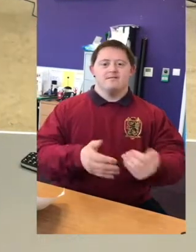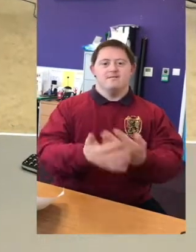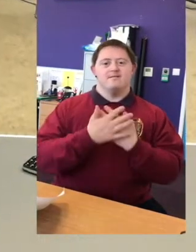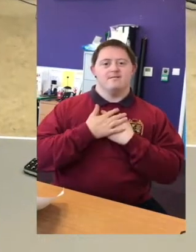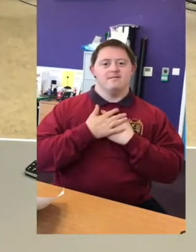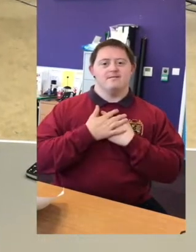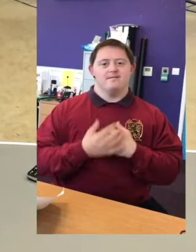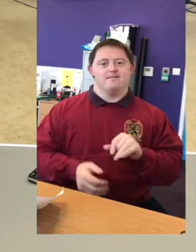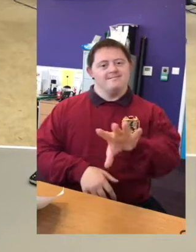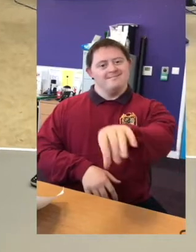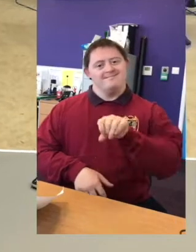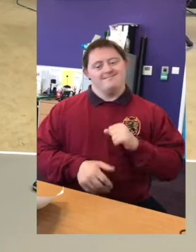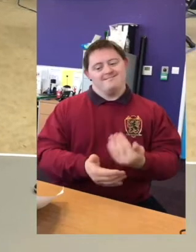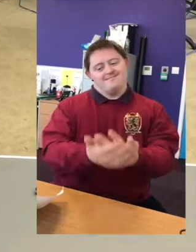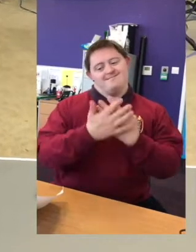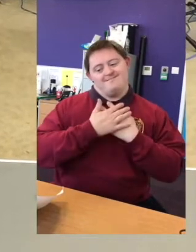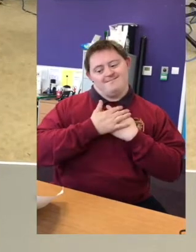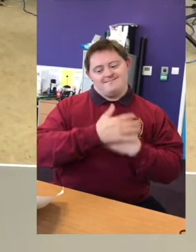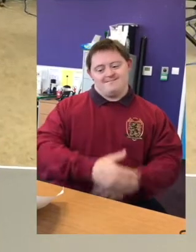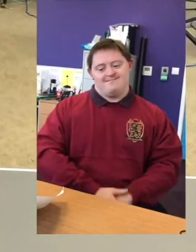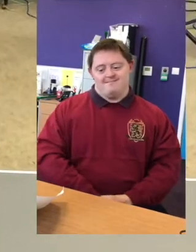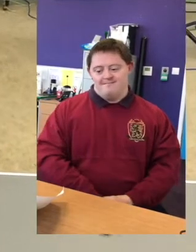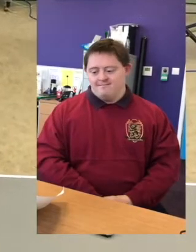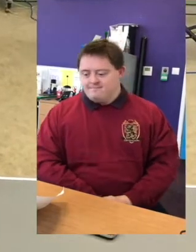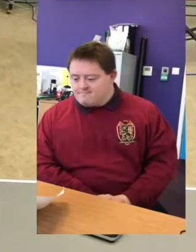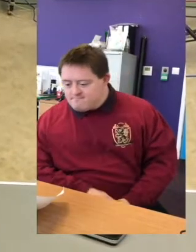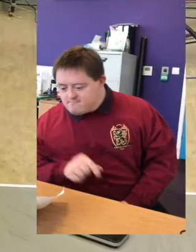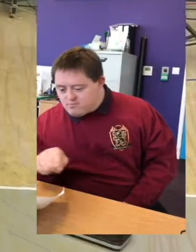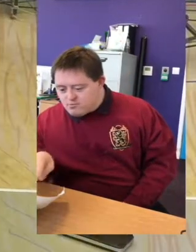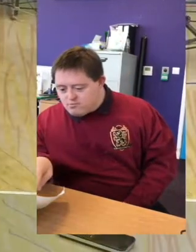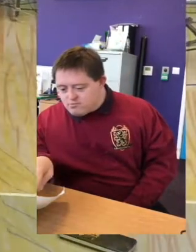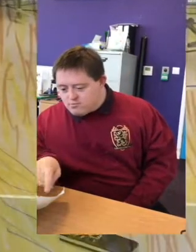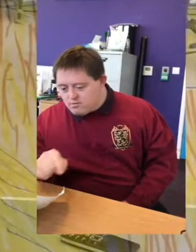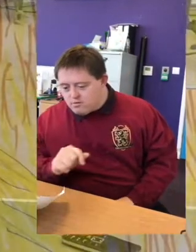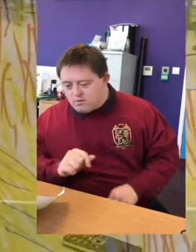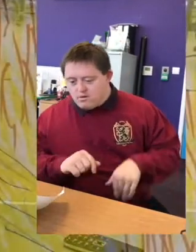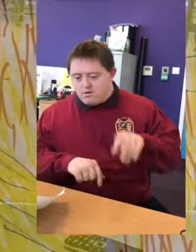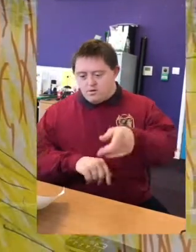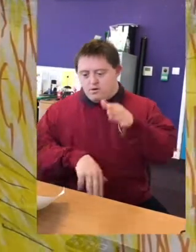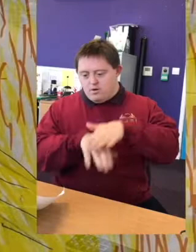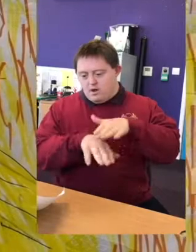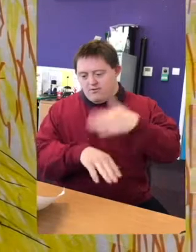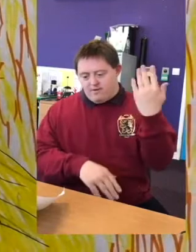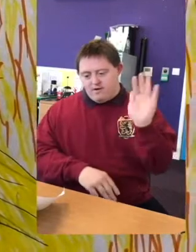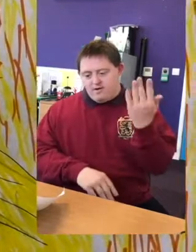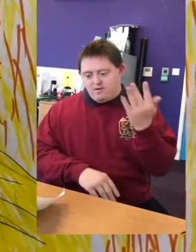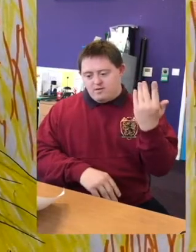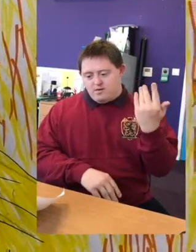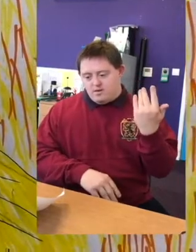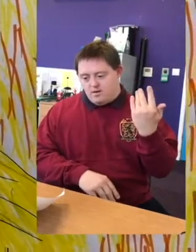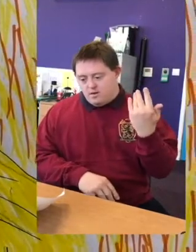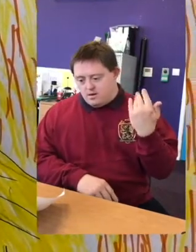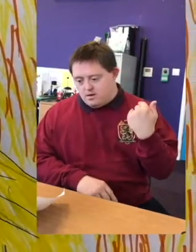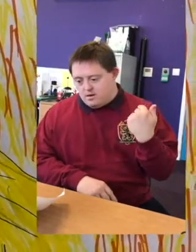breath, take a breath, take a breath, take a breath. You lift up your hand,